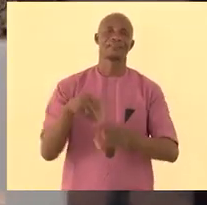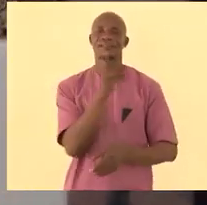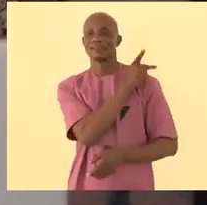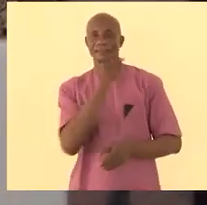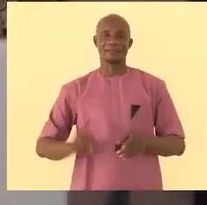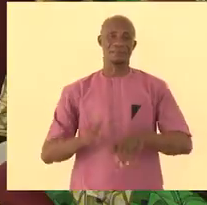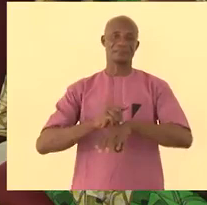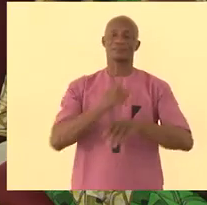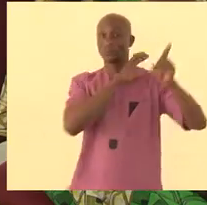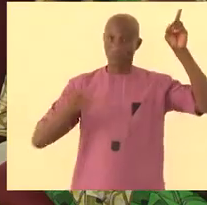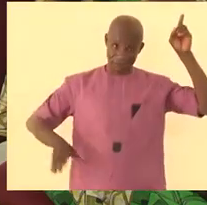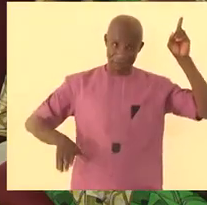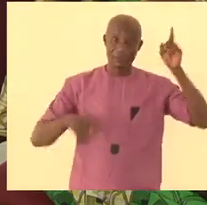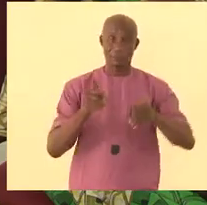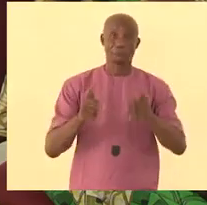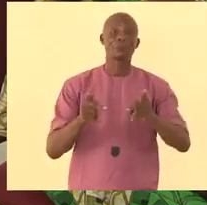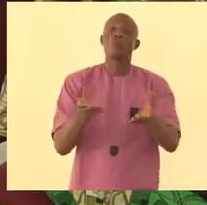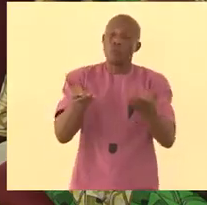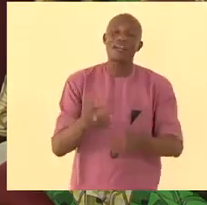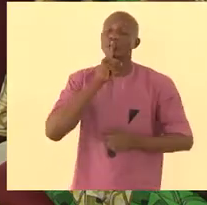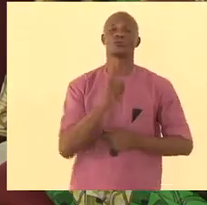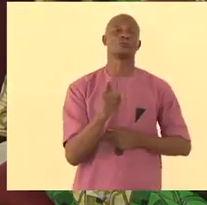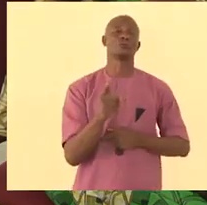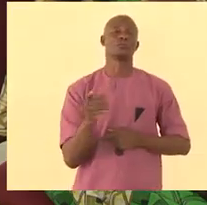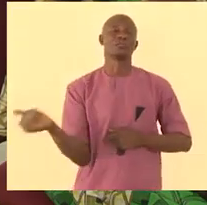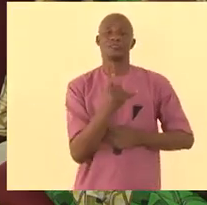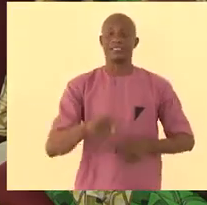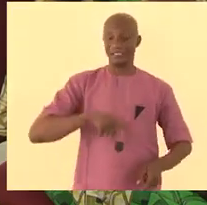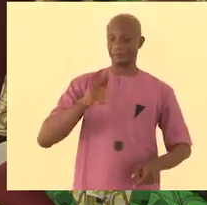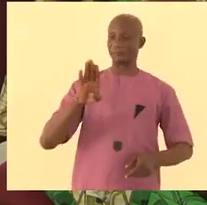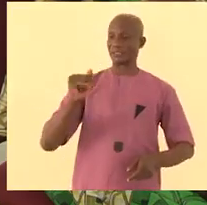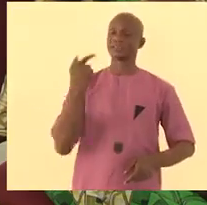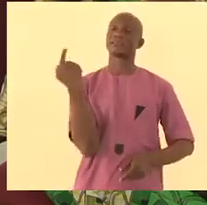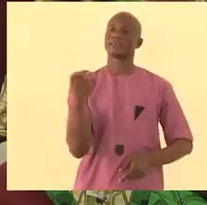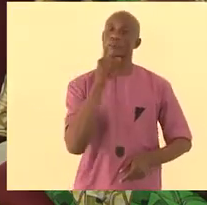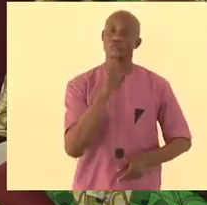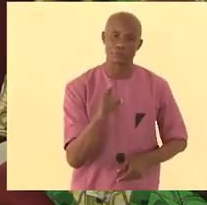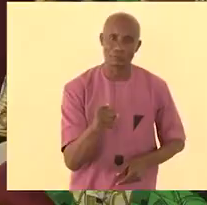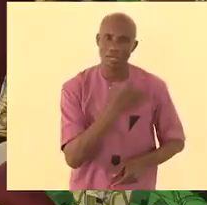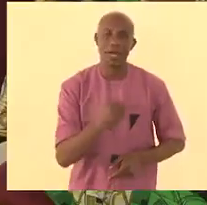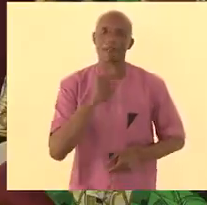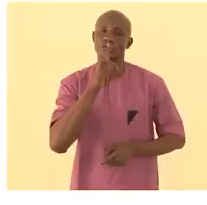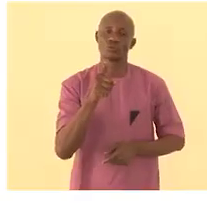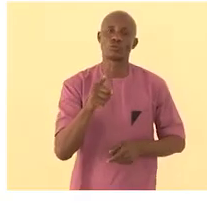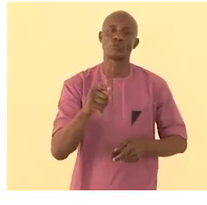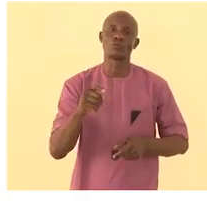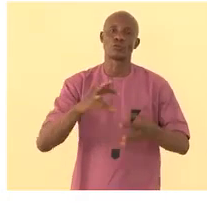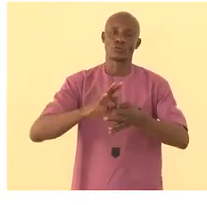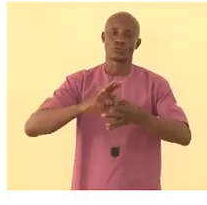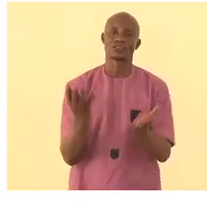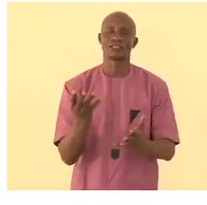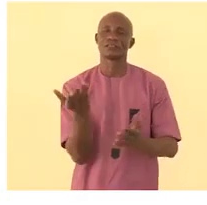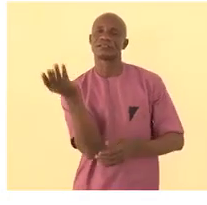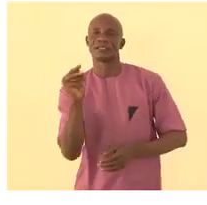But in the kingdom of Christ, citizens desire the truth. They live by the truth, and the truth sets